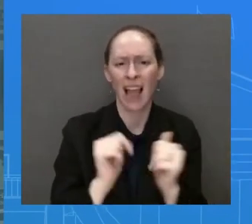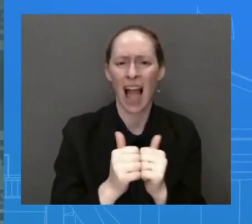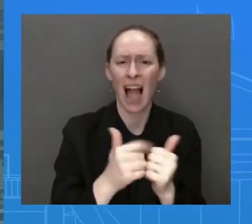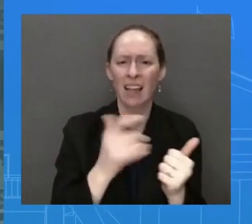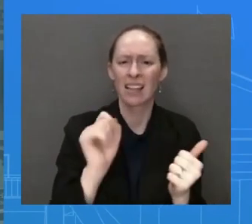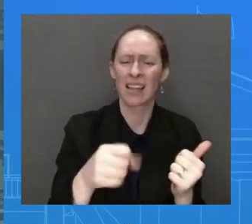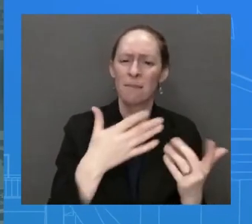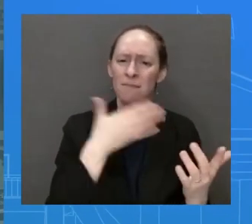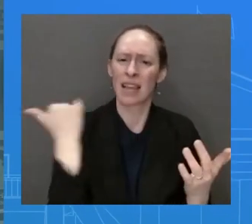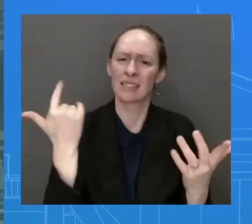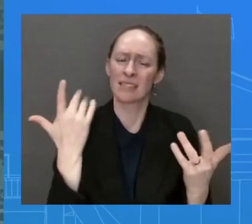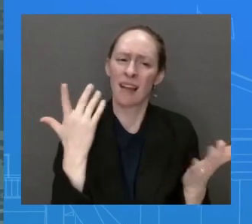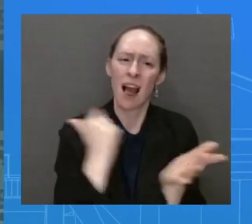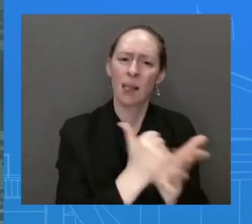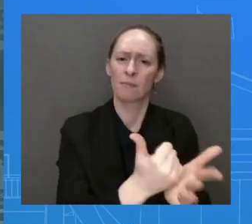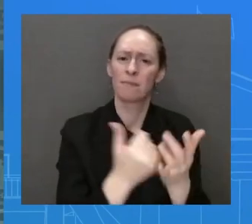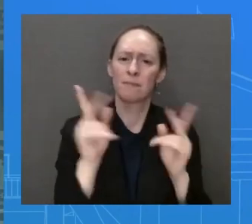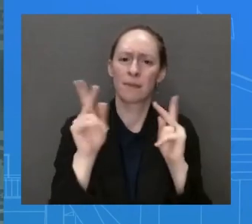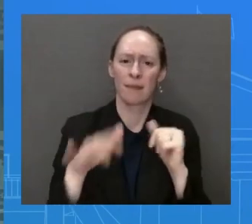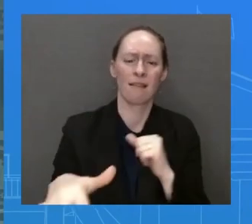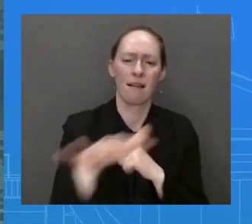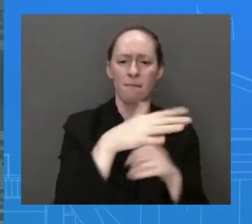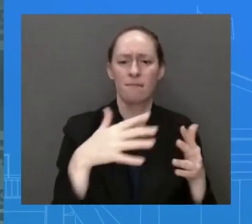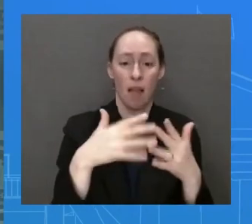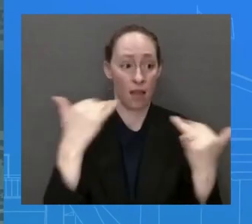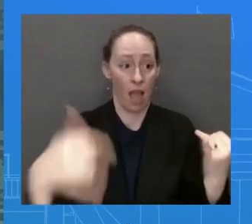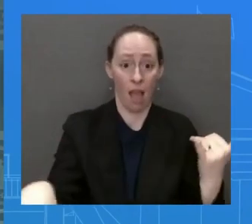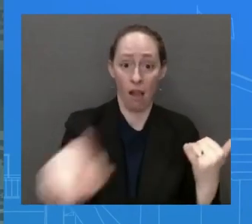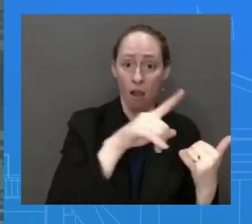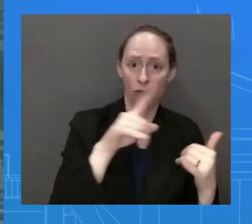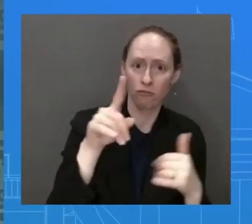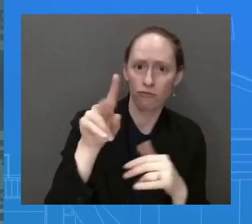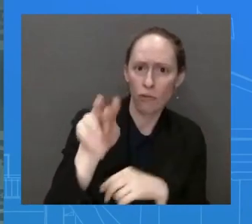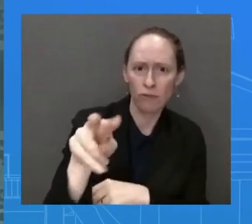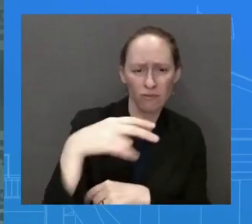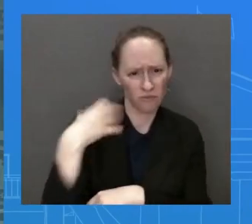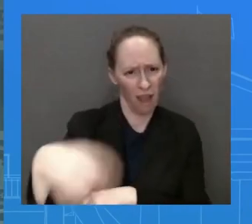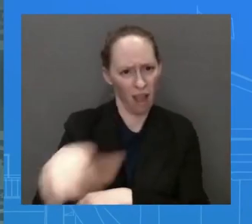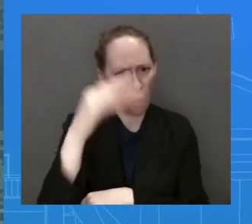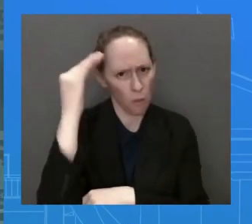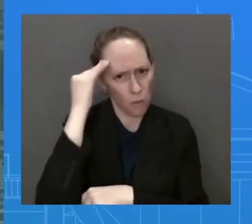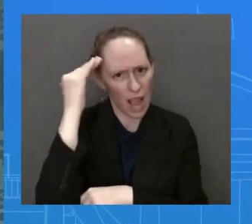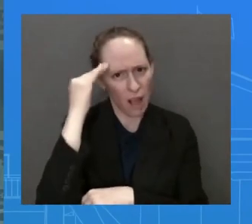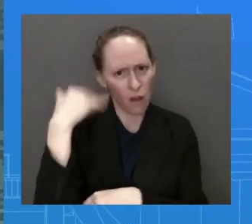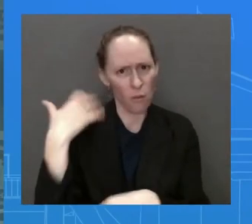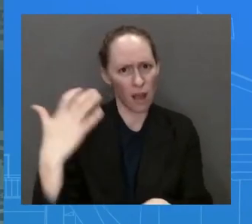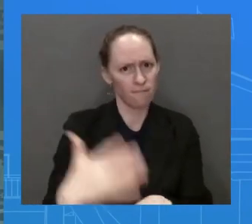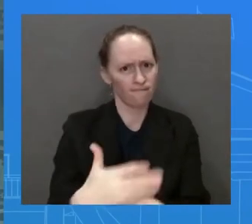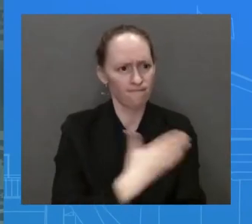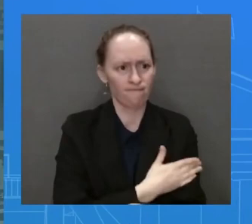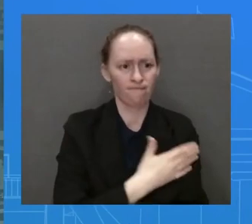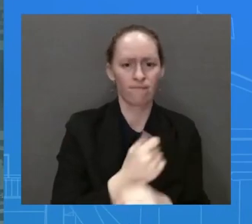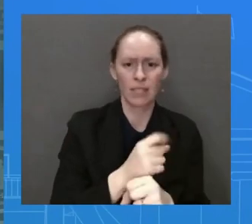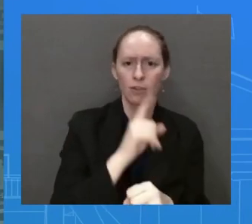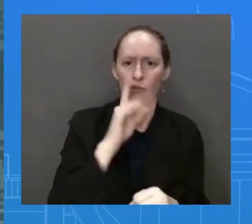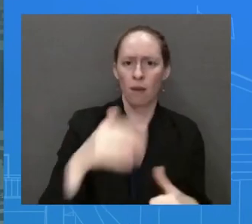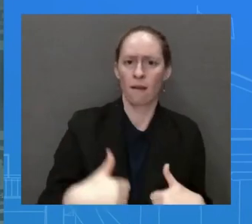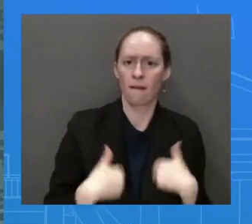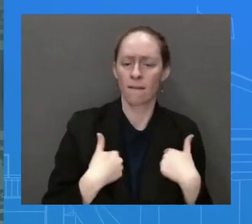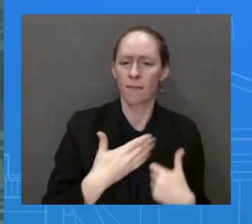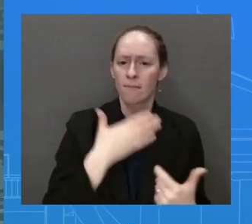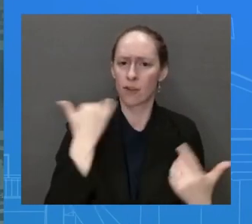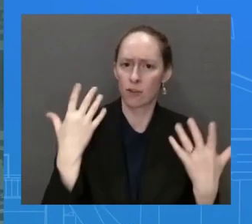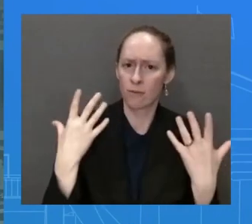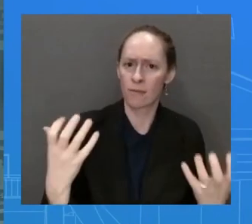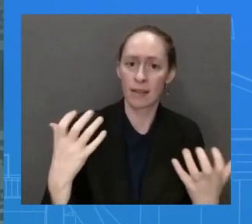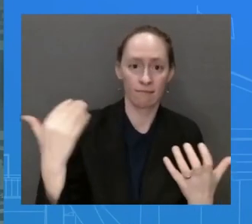the American people who are watching want to hear that. They want to hear what I just laid out at the beginning of the briefing. They want to know how this president, how